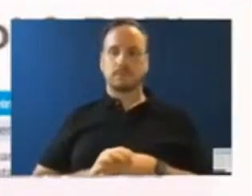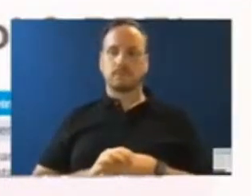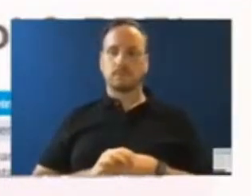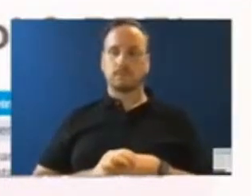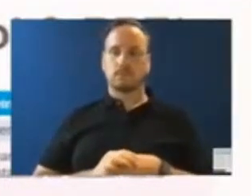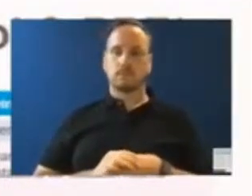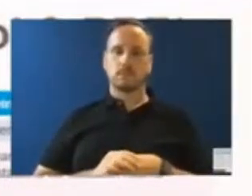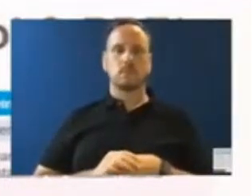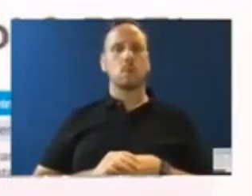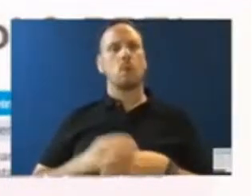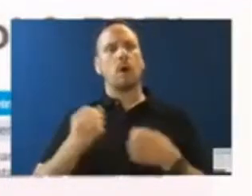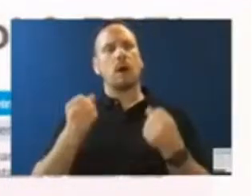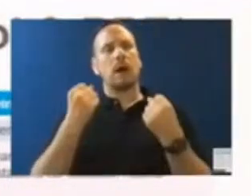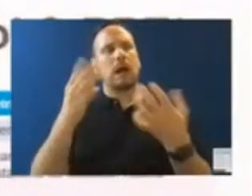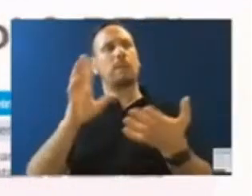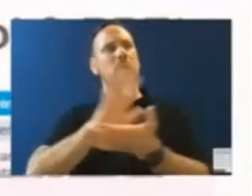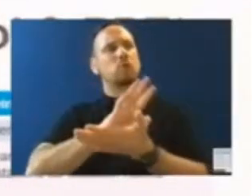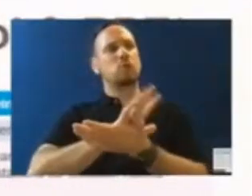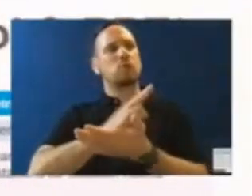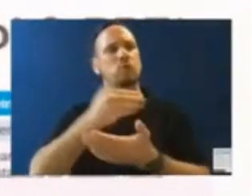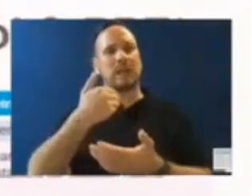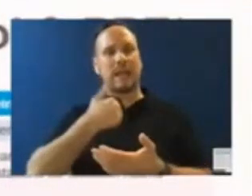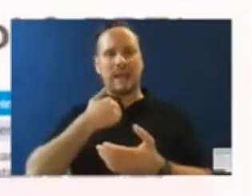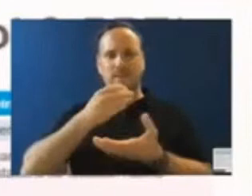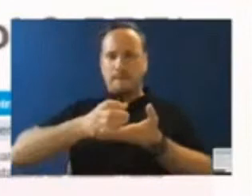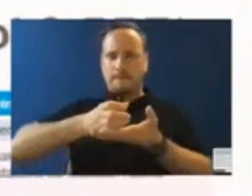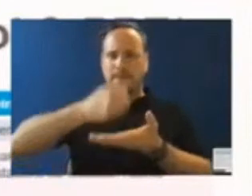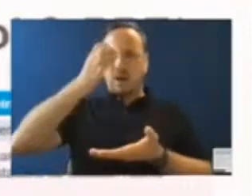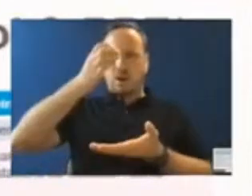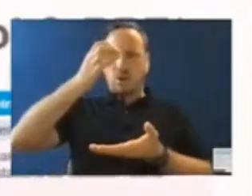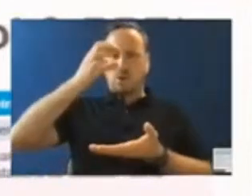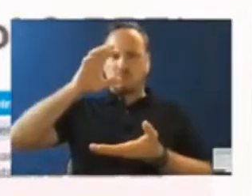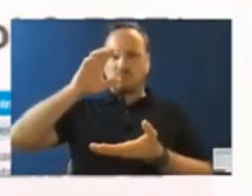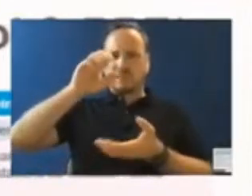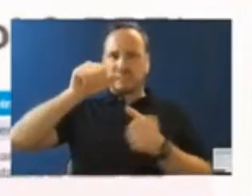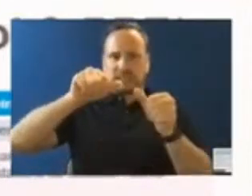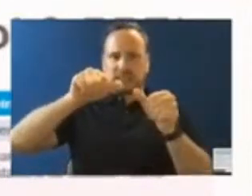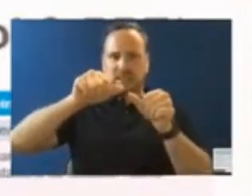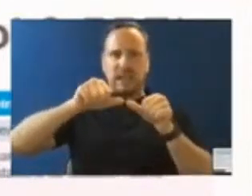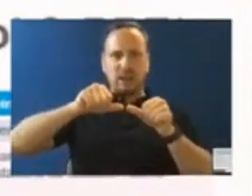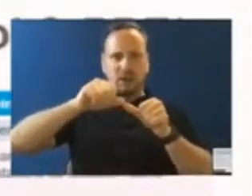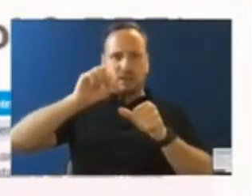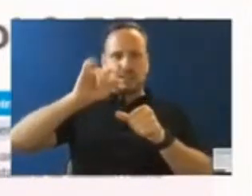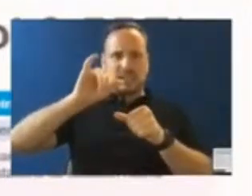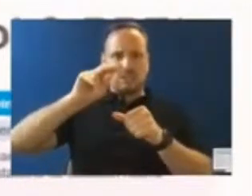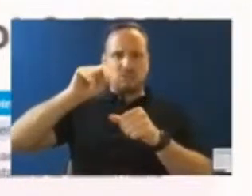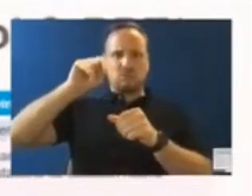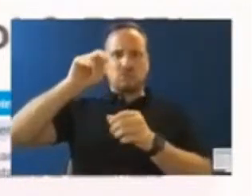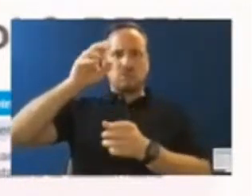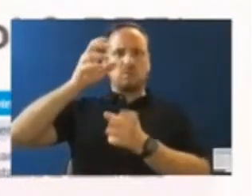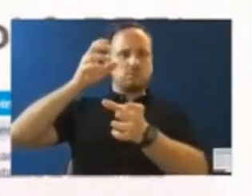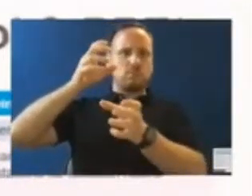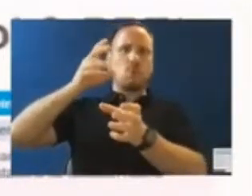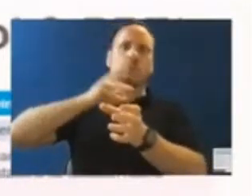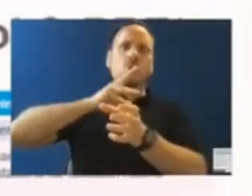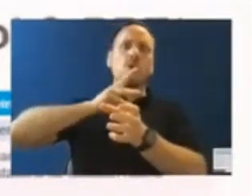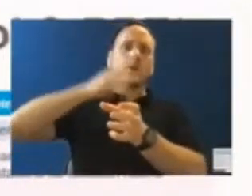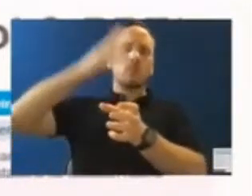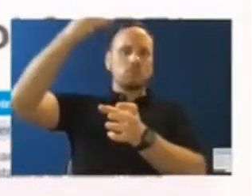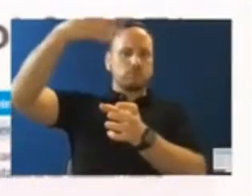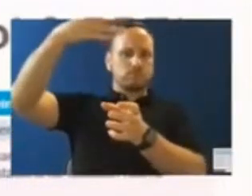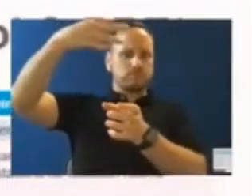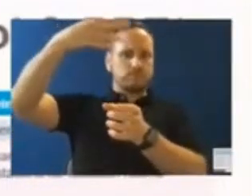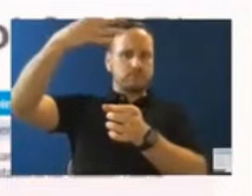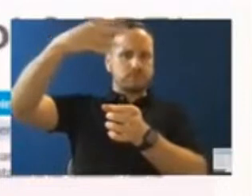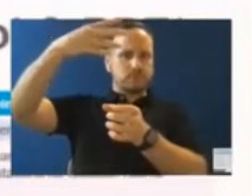filler stations? Not every school has a bottle filler station. We've got a lot of bottles going on here. But not every school has a